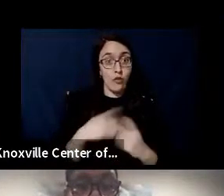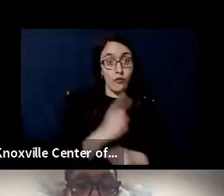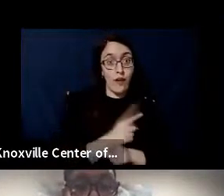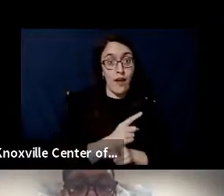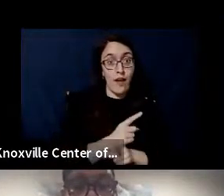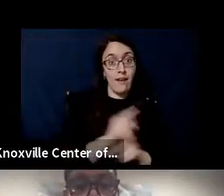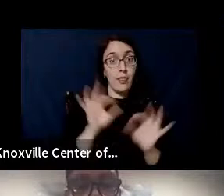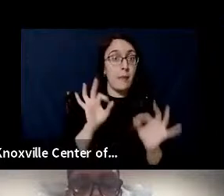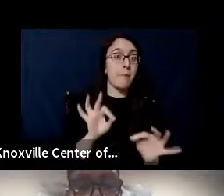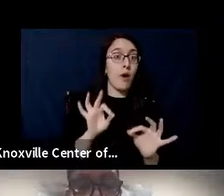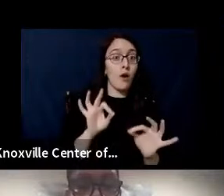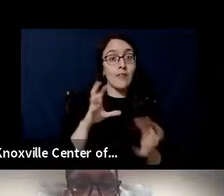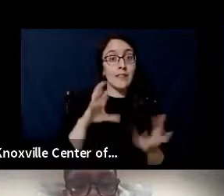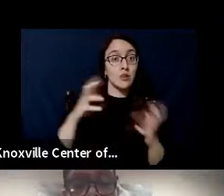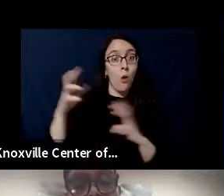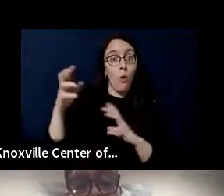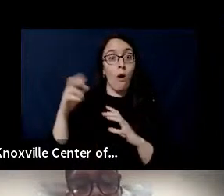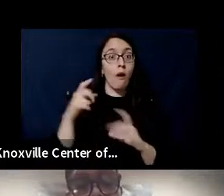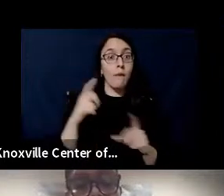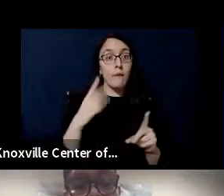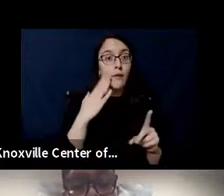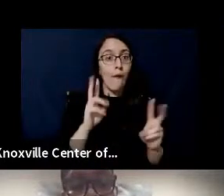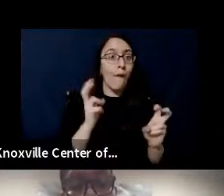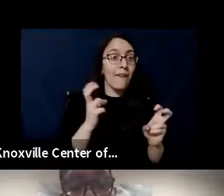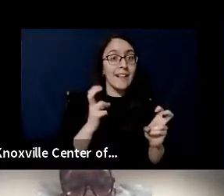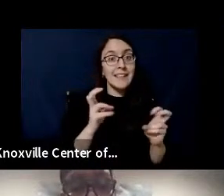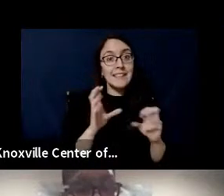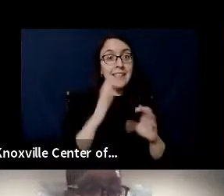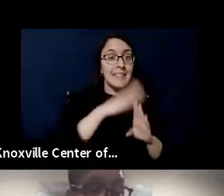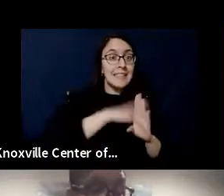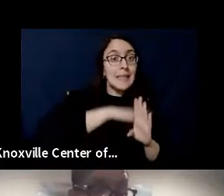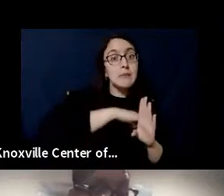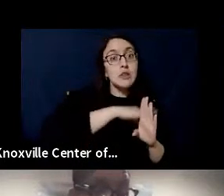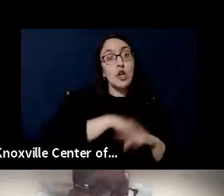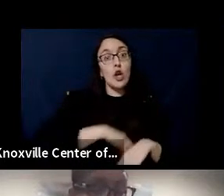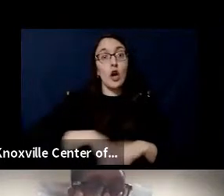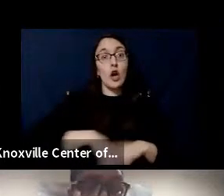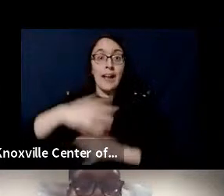the season, the gathering, the traveling,